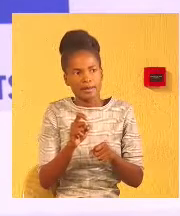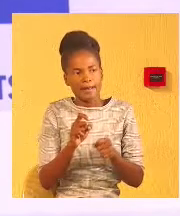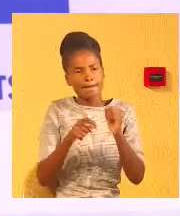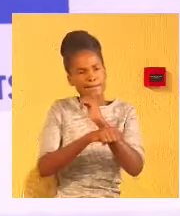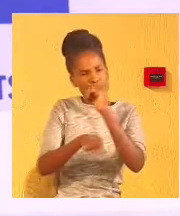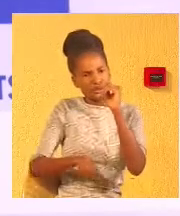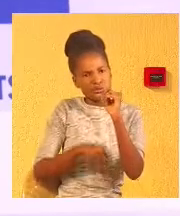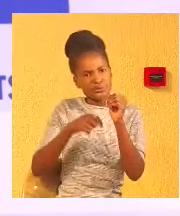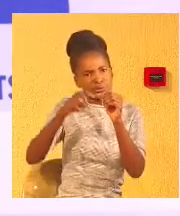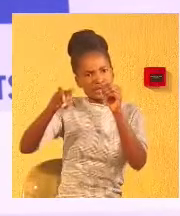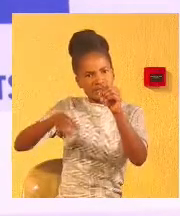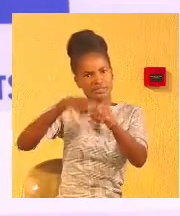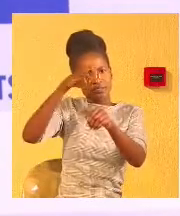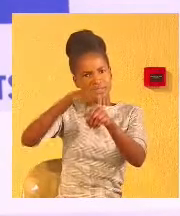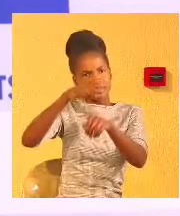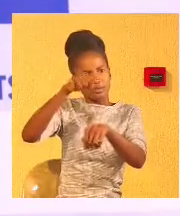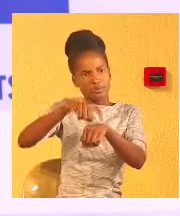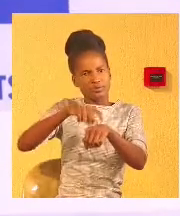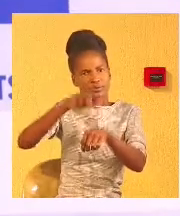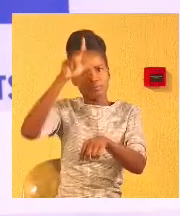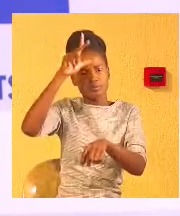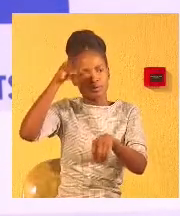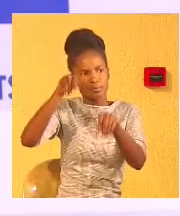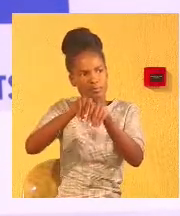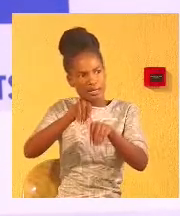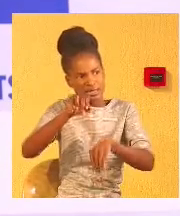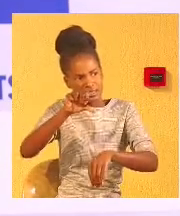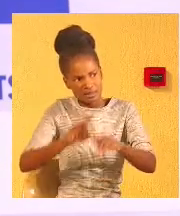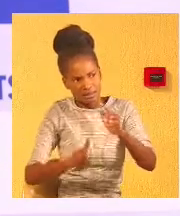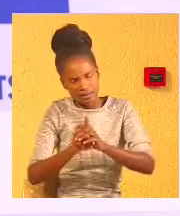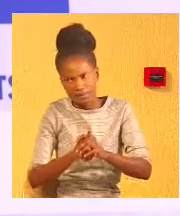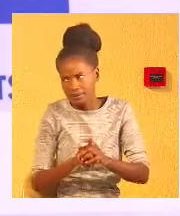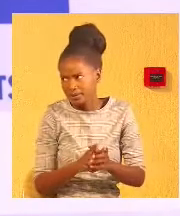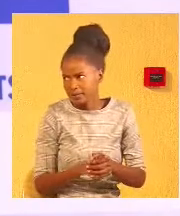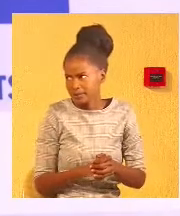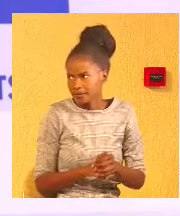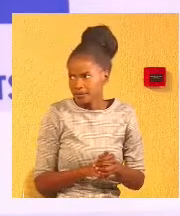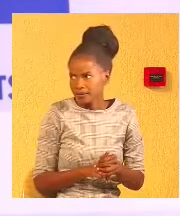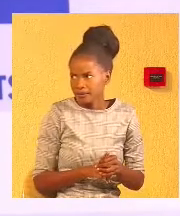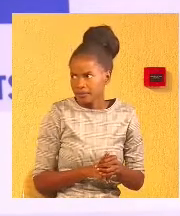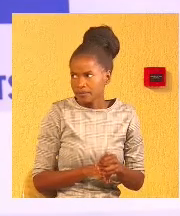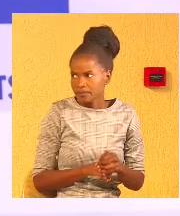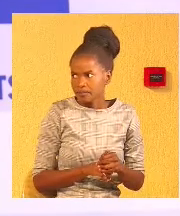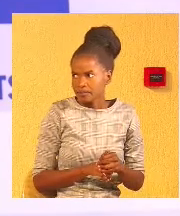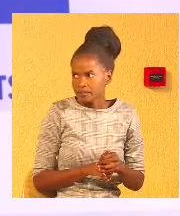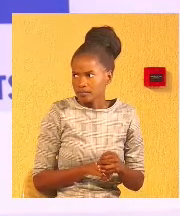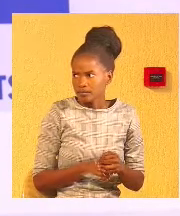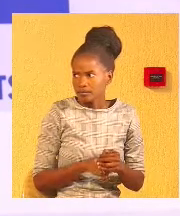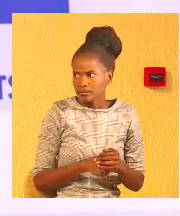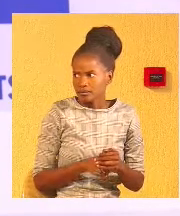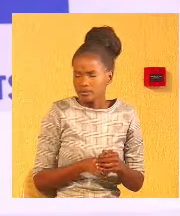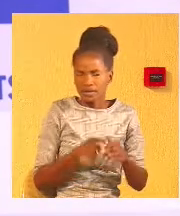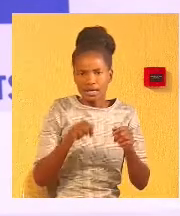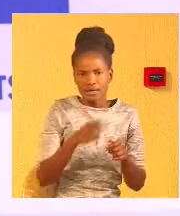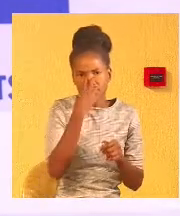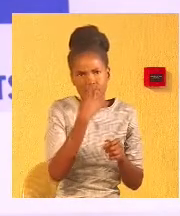like that. It's only 3 weeks of lockdown and we are crying about food shortage. Now, what I've noticed